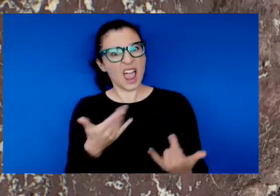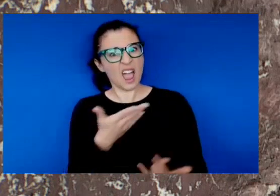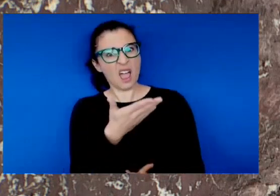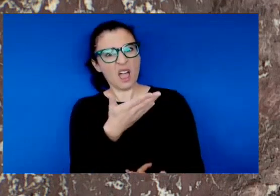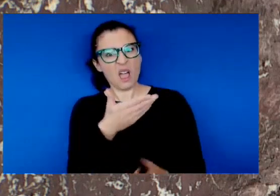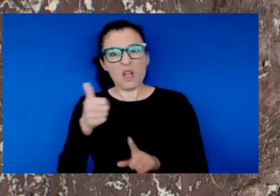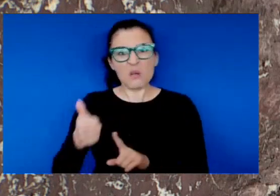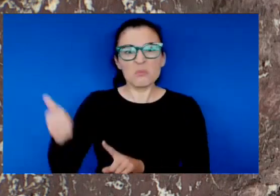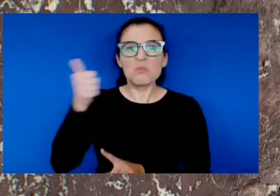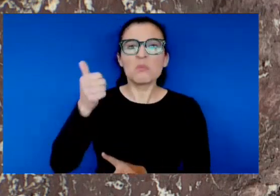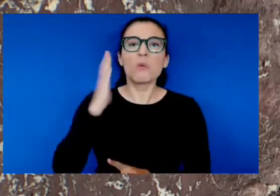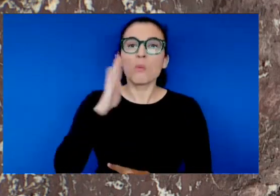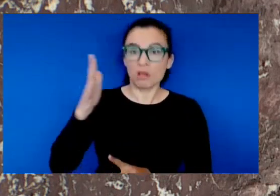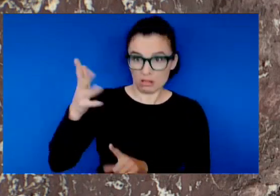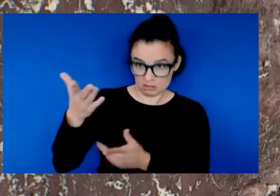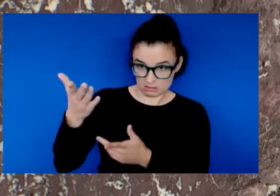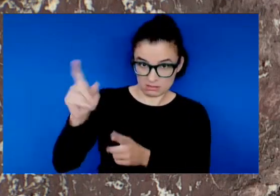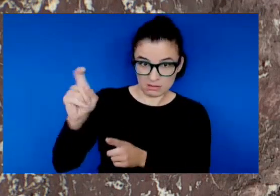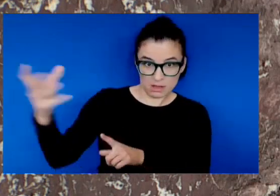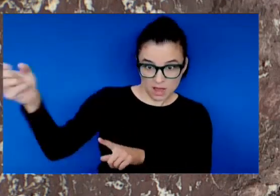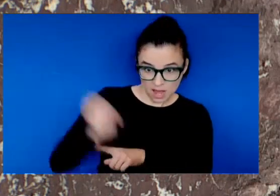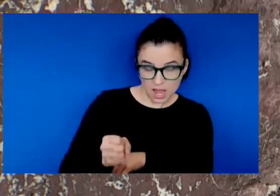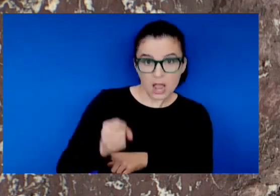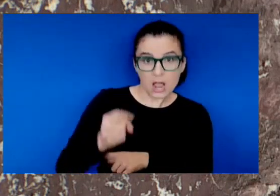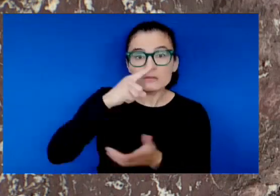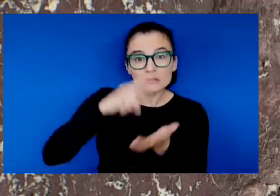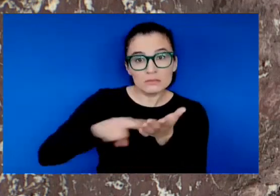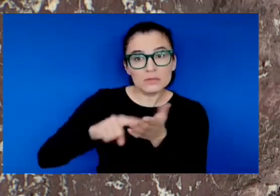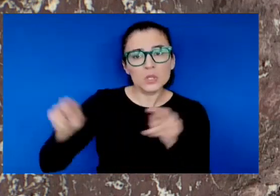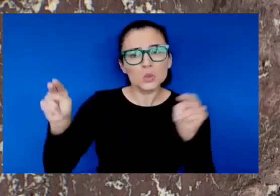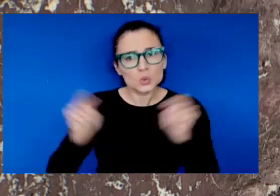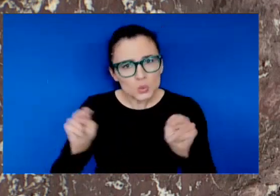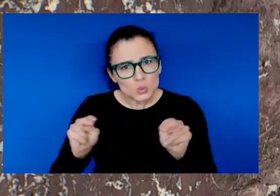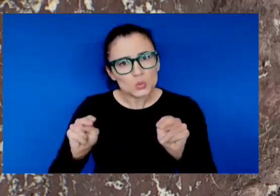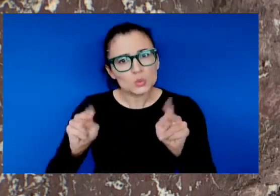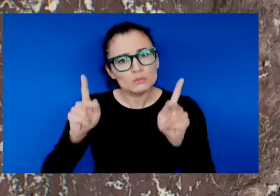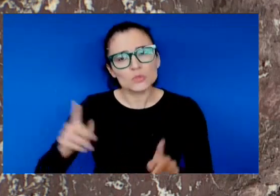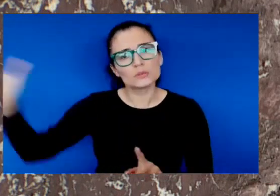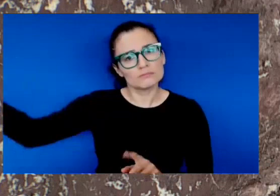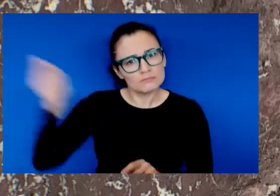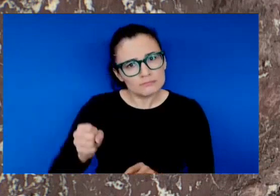into anti-Semitism within his government, caucus and party?